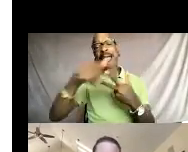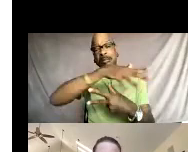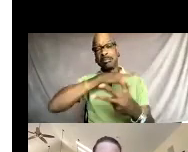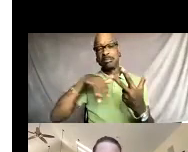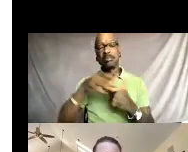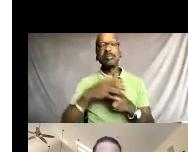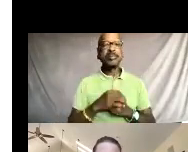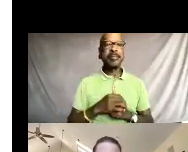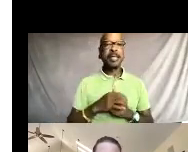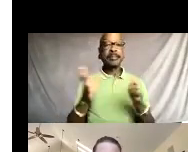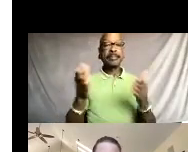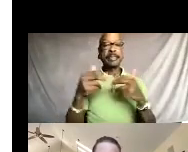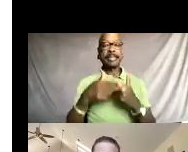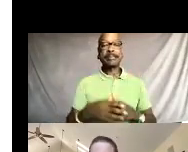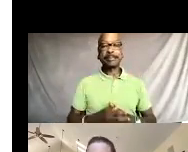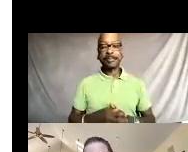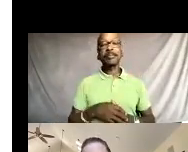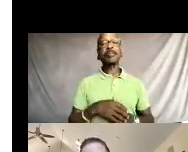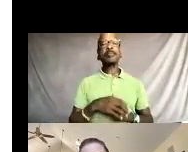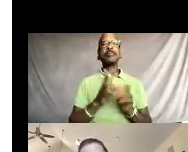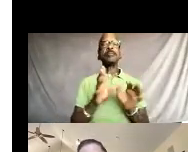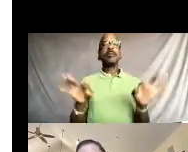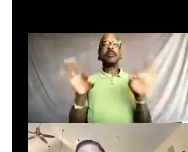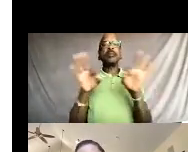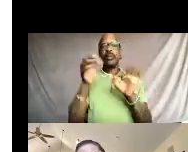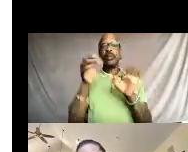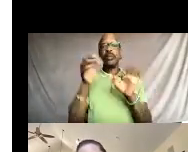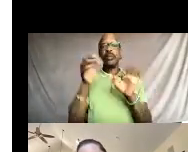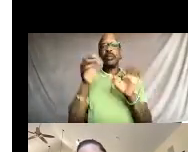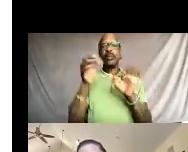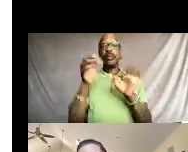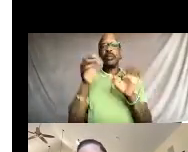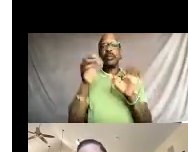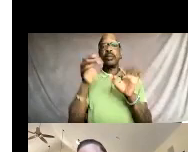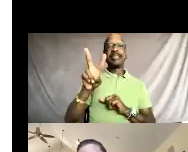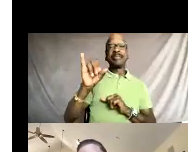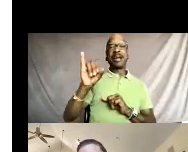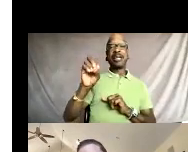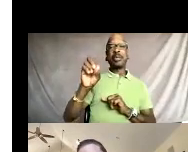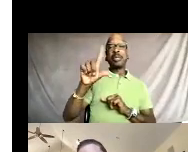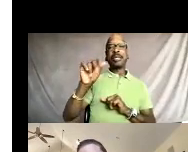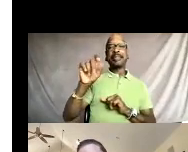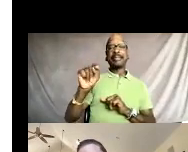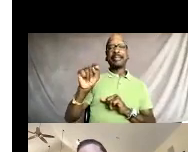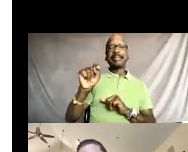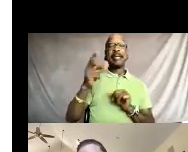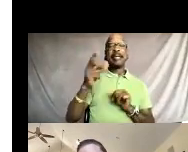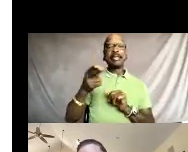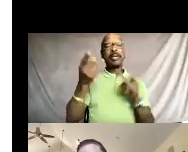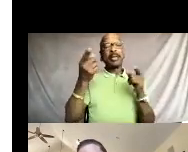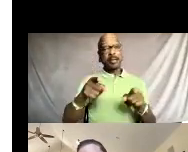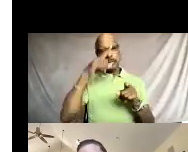Now, it's important to remember that this violent history largely happened so that this idea of land as a thing could